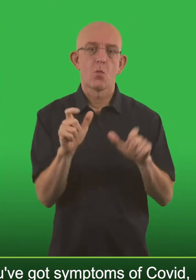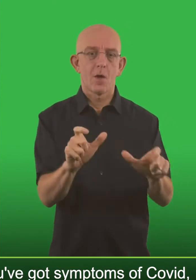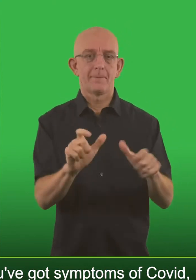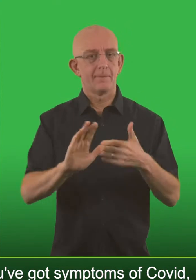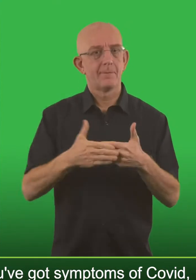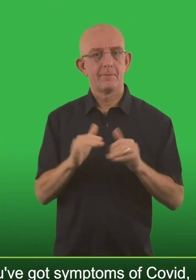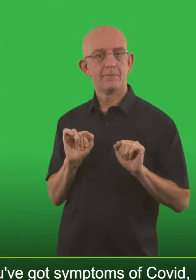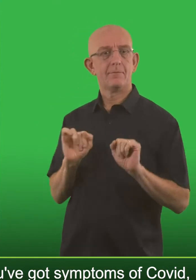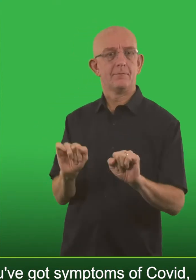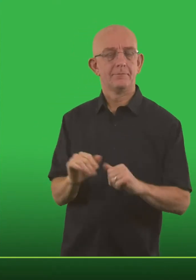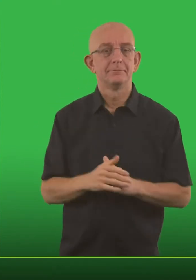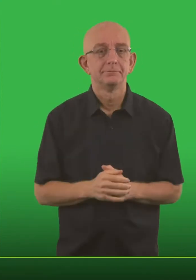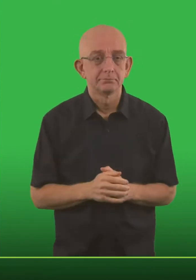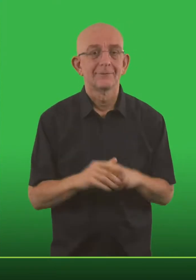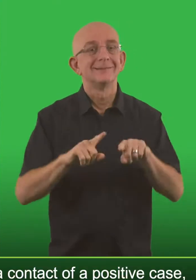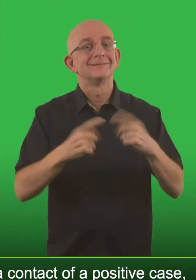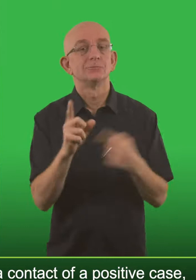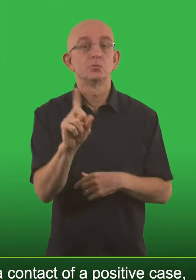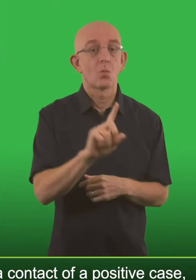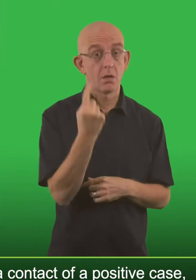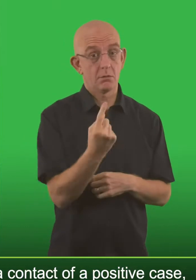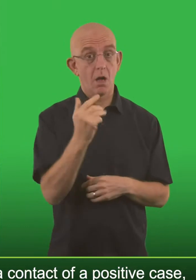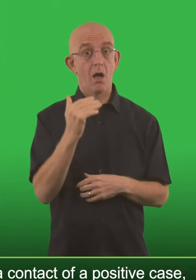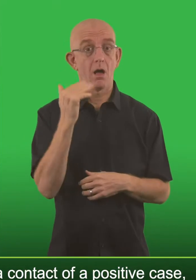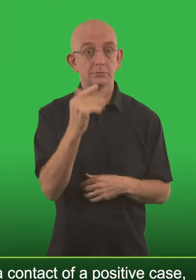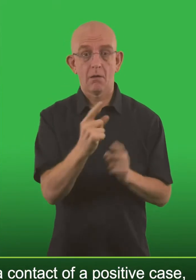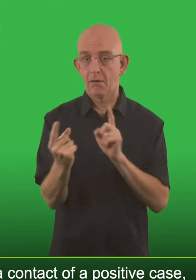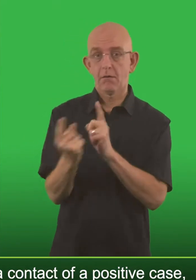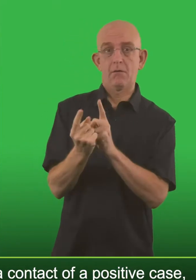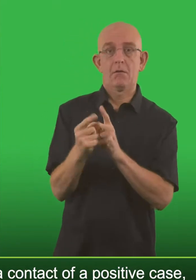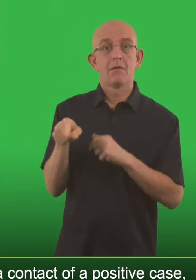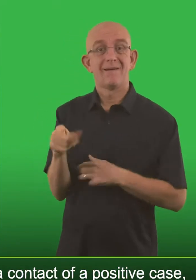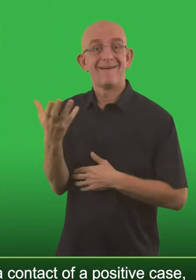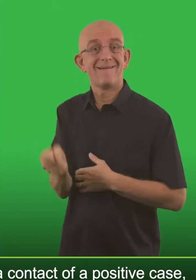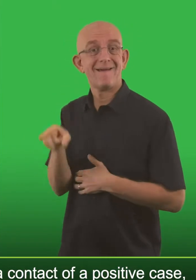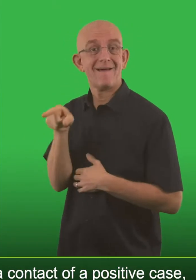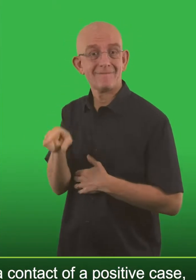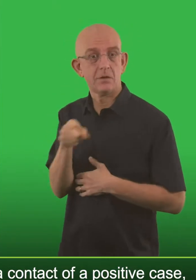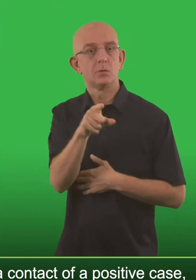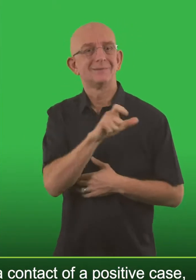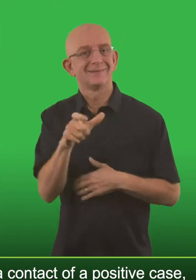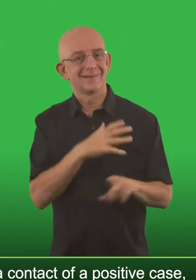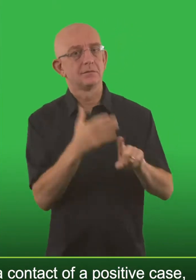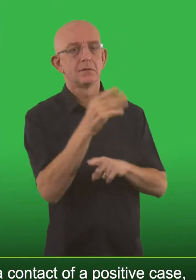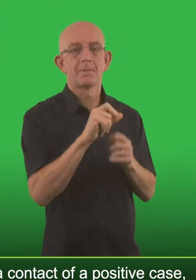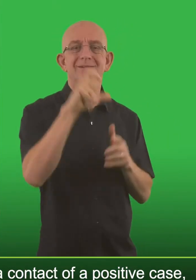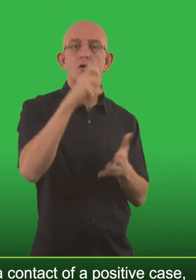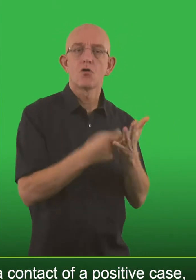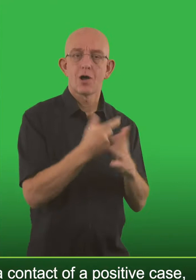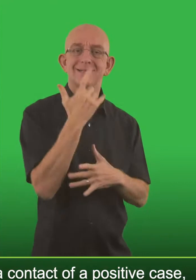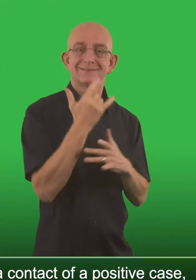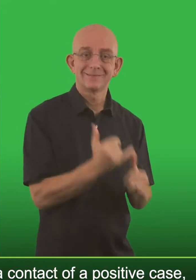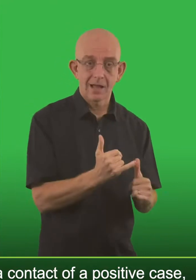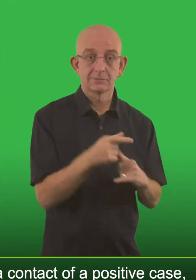at home and self-isolate. The difference is that if you're an adult now and a contact of a positive case, then you still need to go